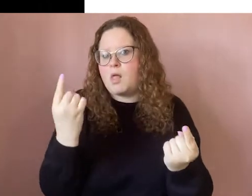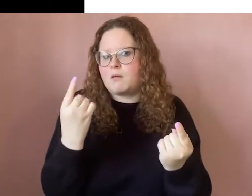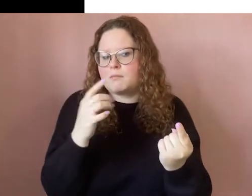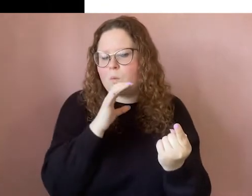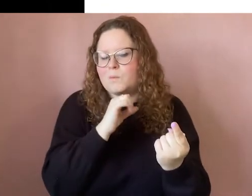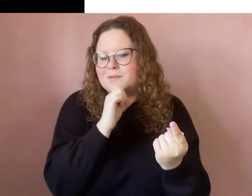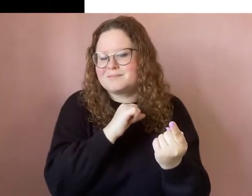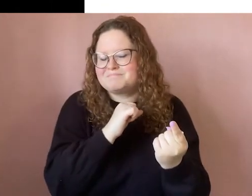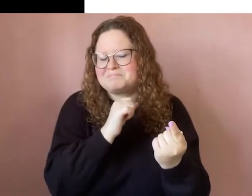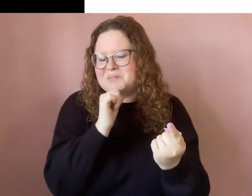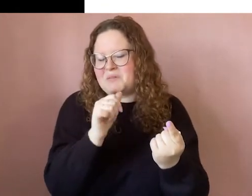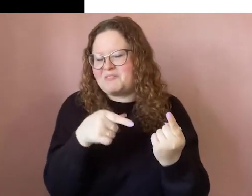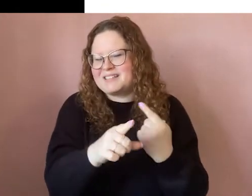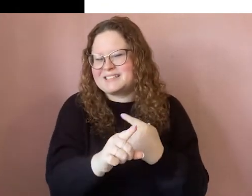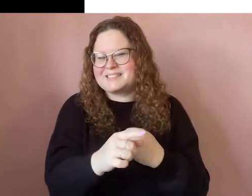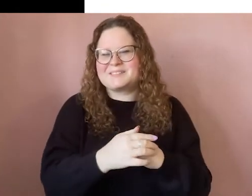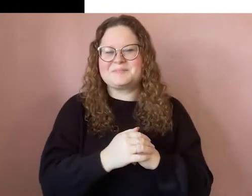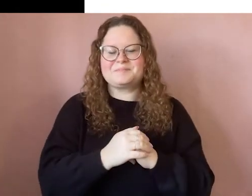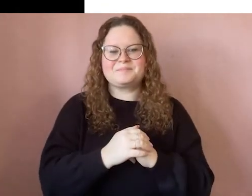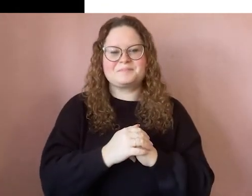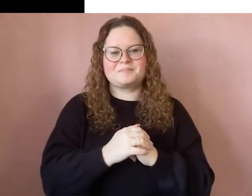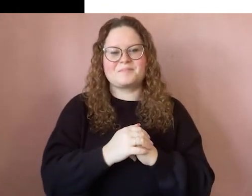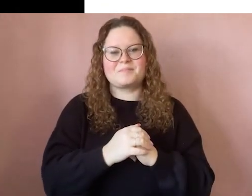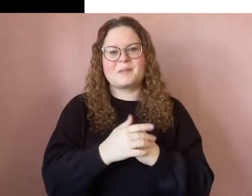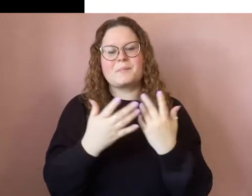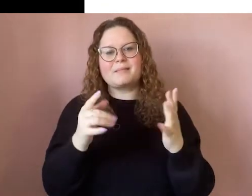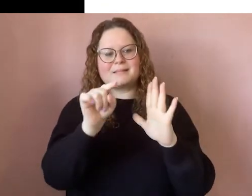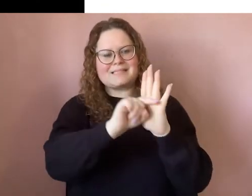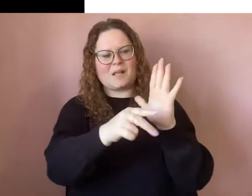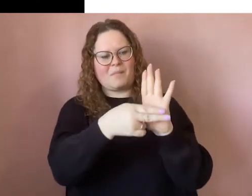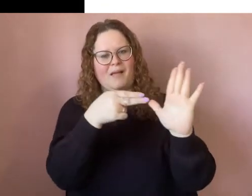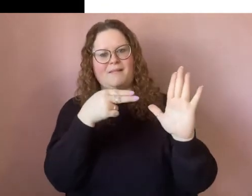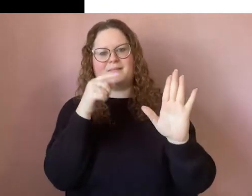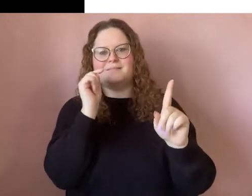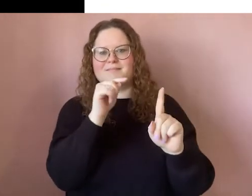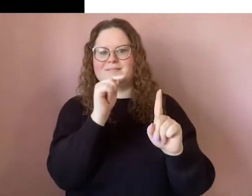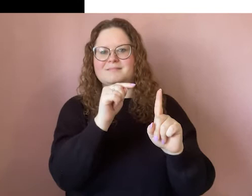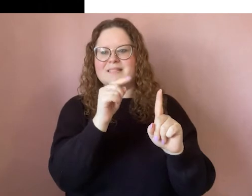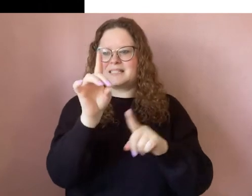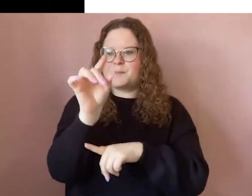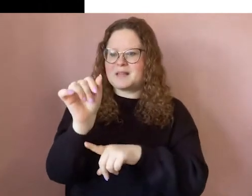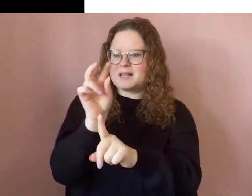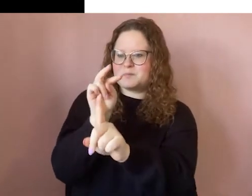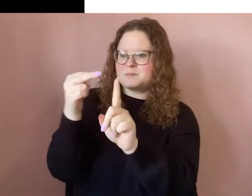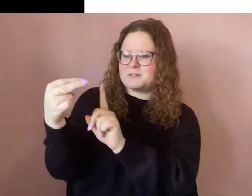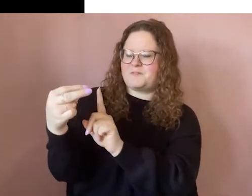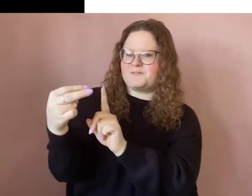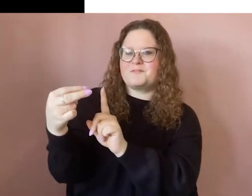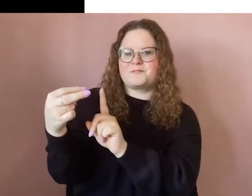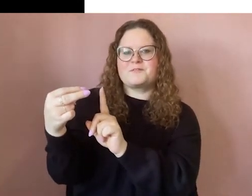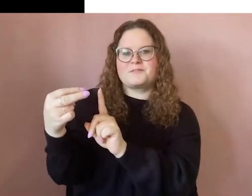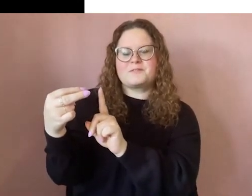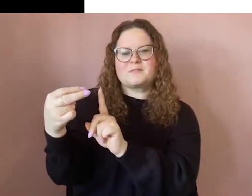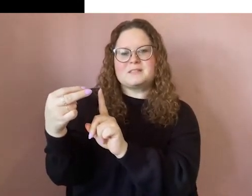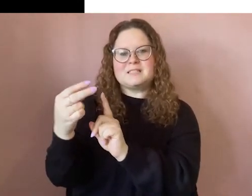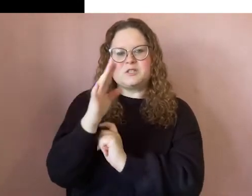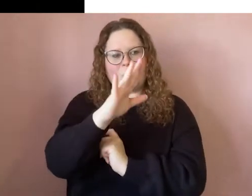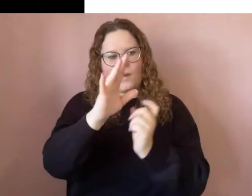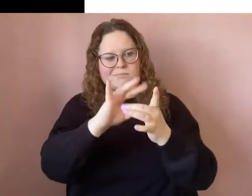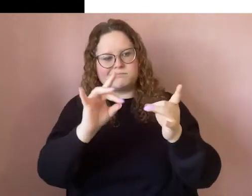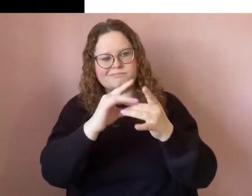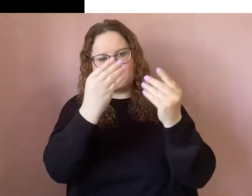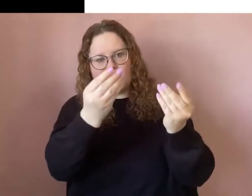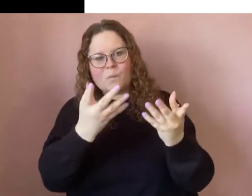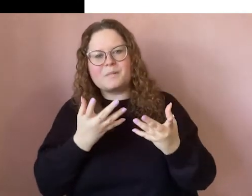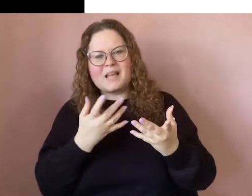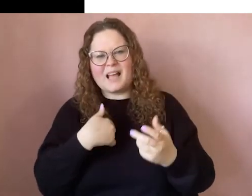dead air. Bill, you know, as a person who lives with mental illness or a mental disability, health disability, I've always seen it as